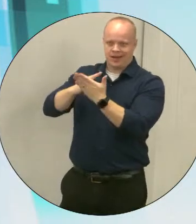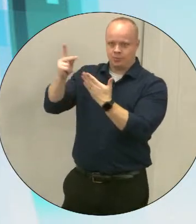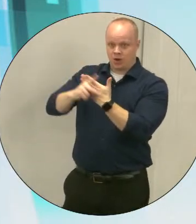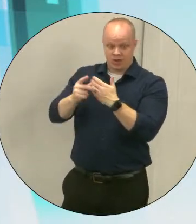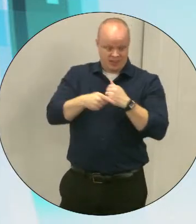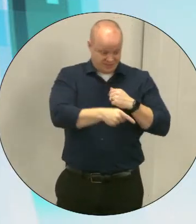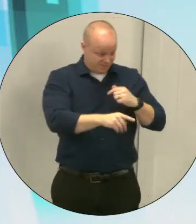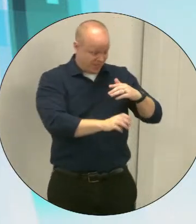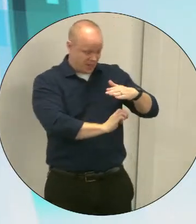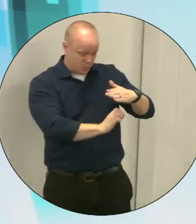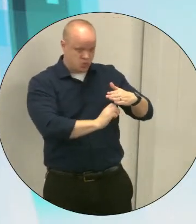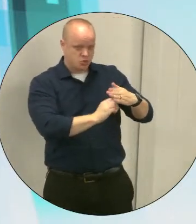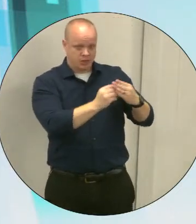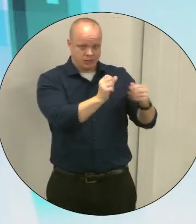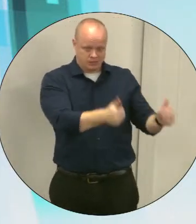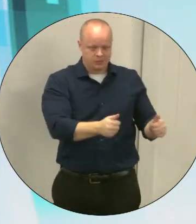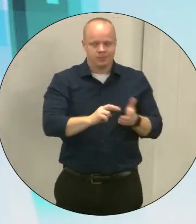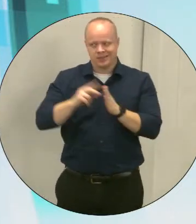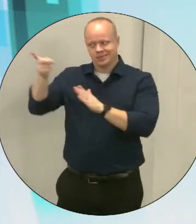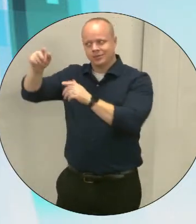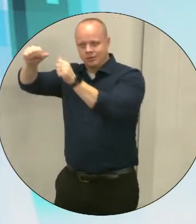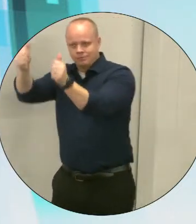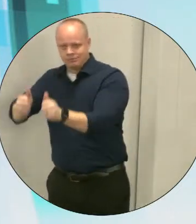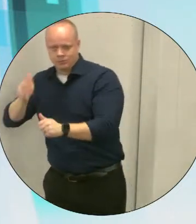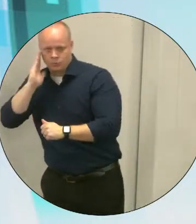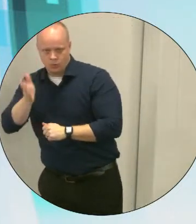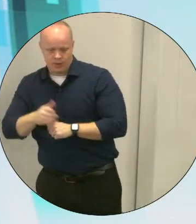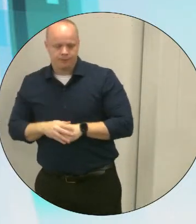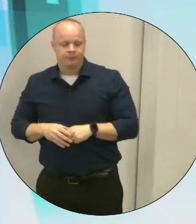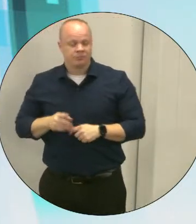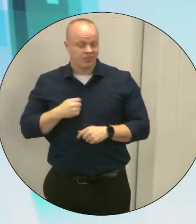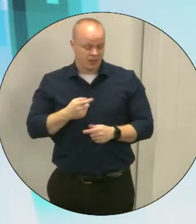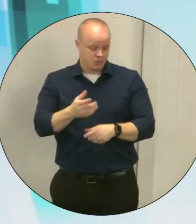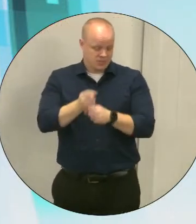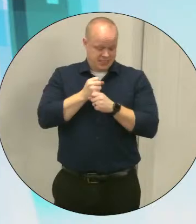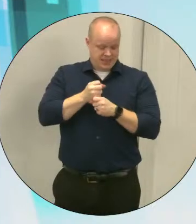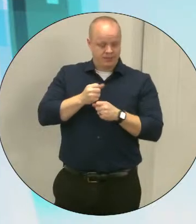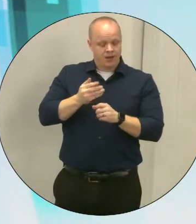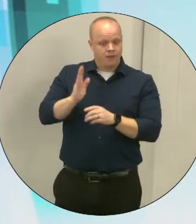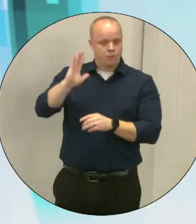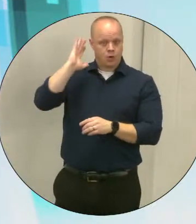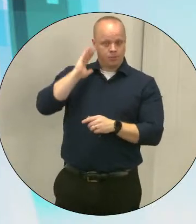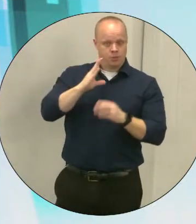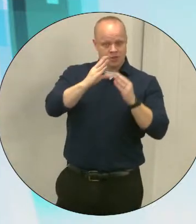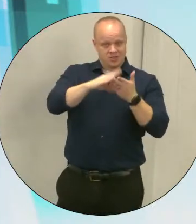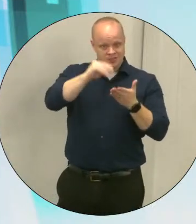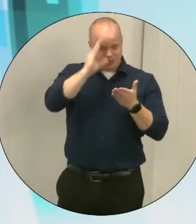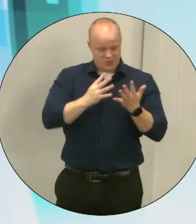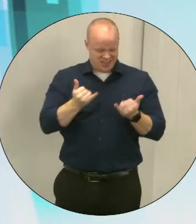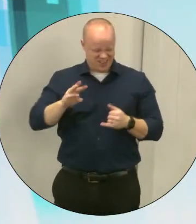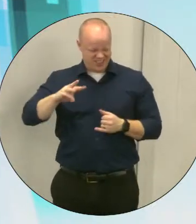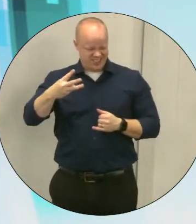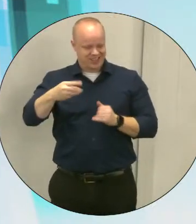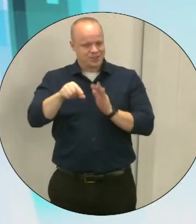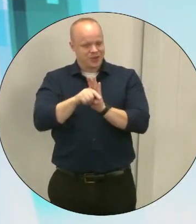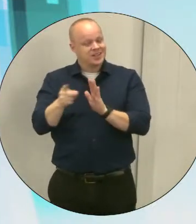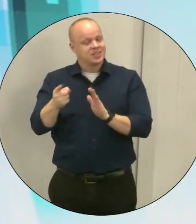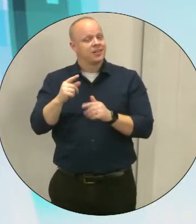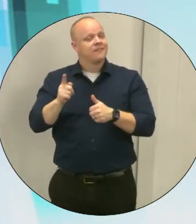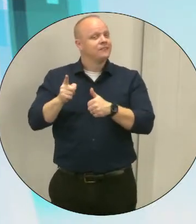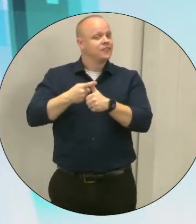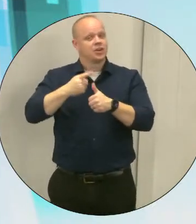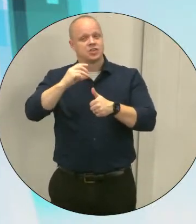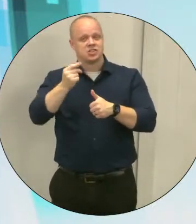will suffer. I recently received an email from a former student, now in 6th grade, proudly telling me that she is the first chair flutist in her middle